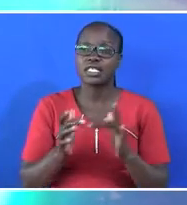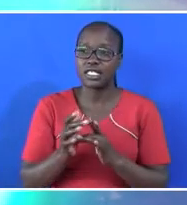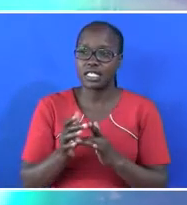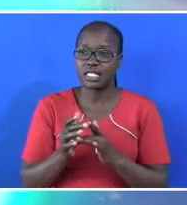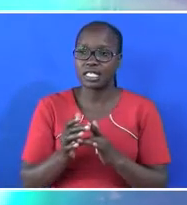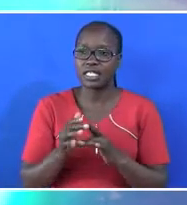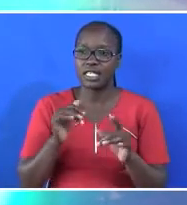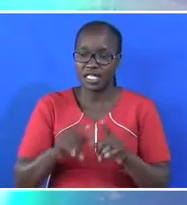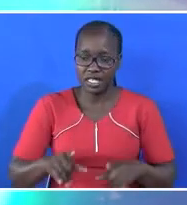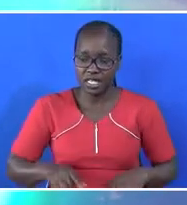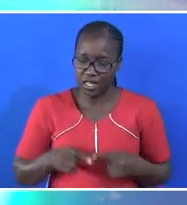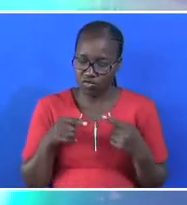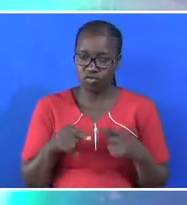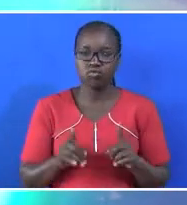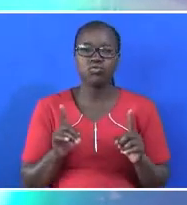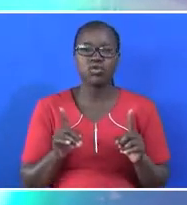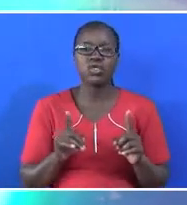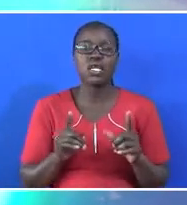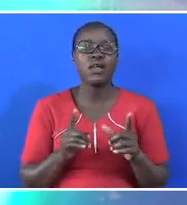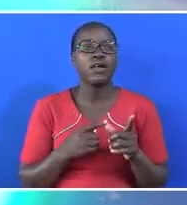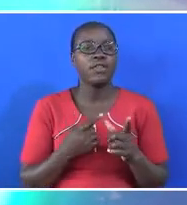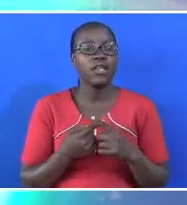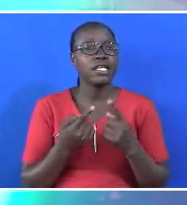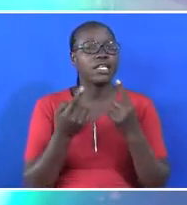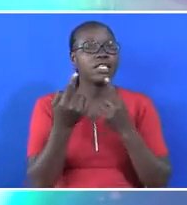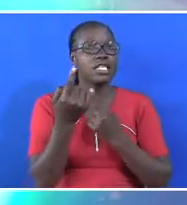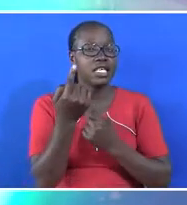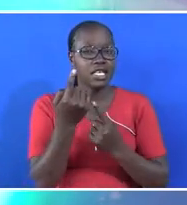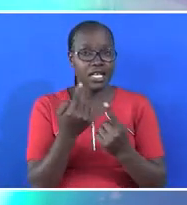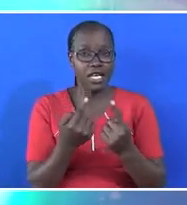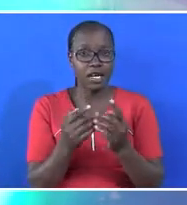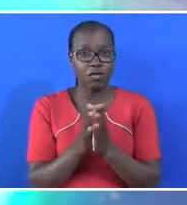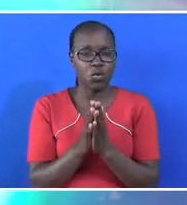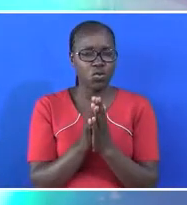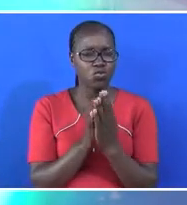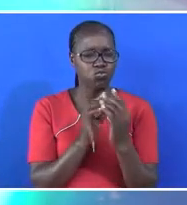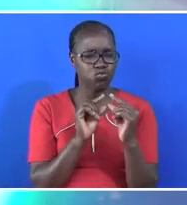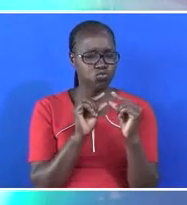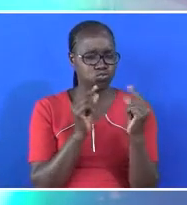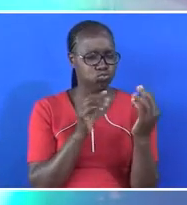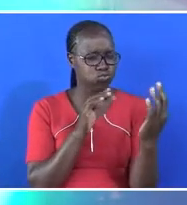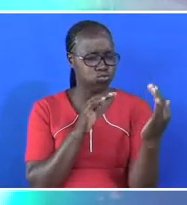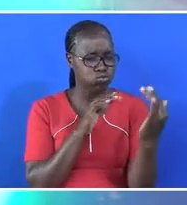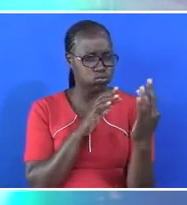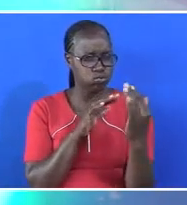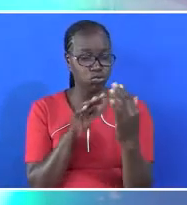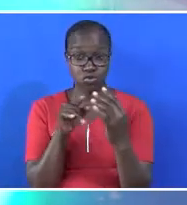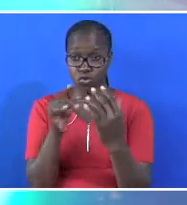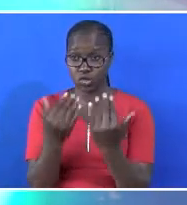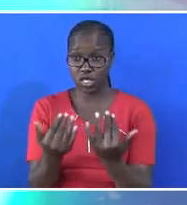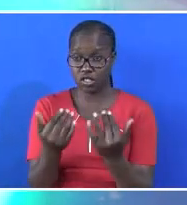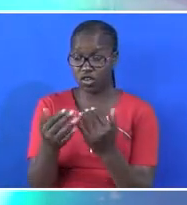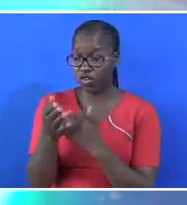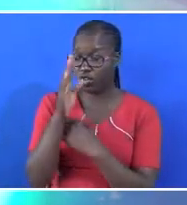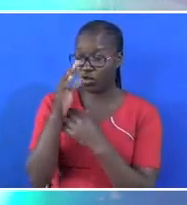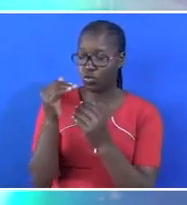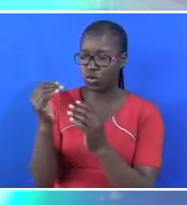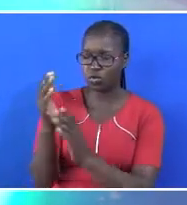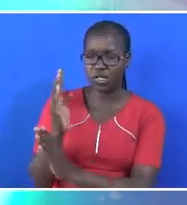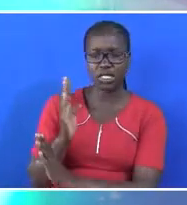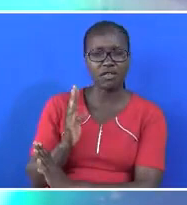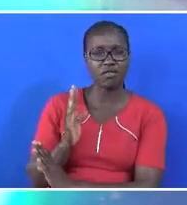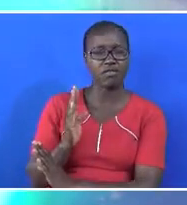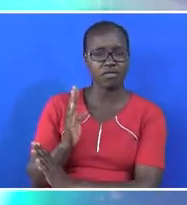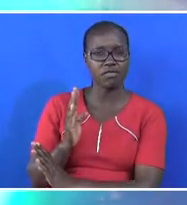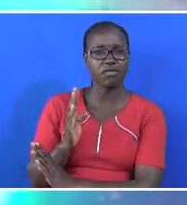is in your life, then when they come back with their battalions, you, child of God, will be secure. Am I speaking to